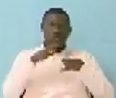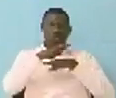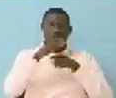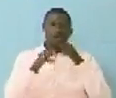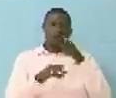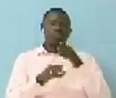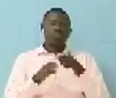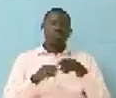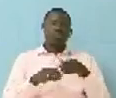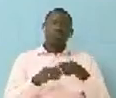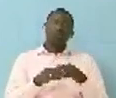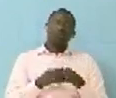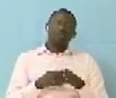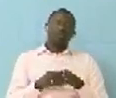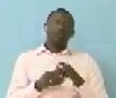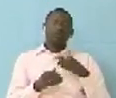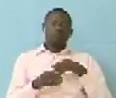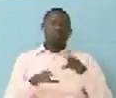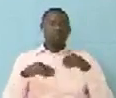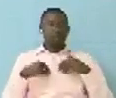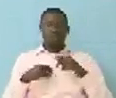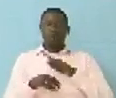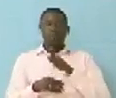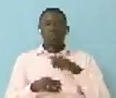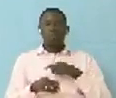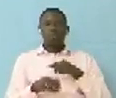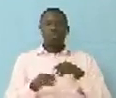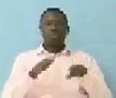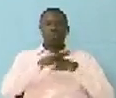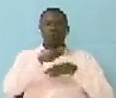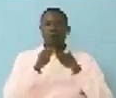We accept that he was not under your control.